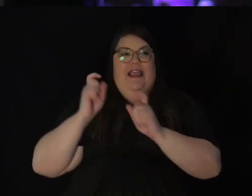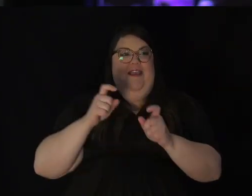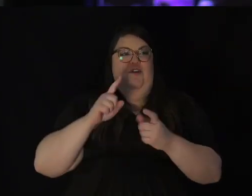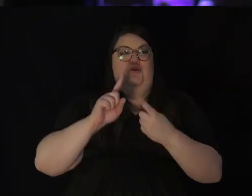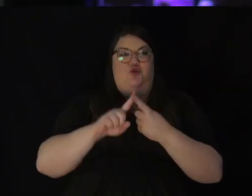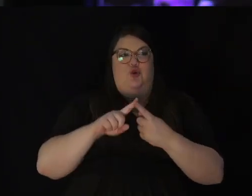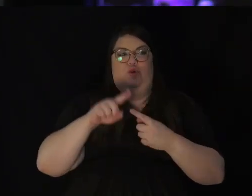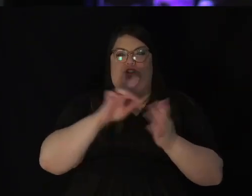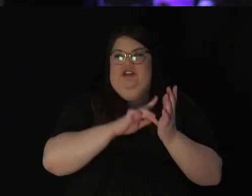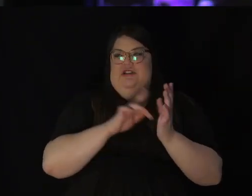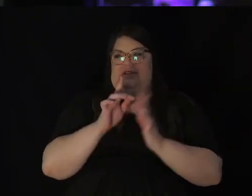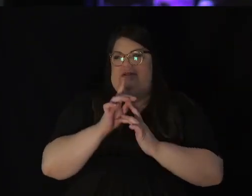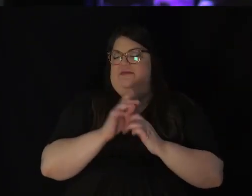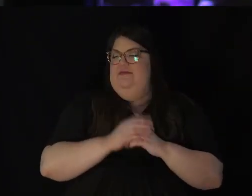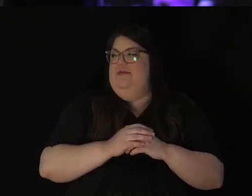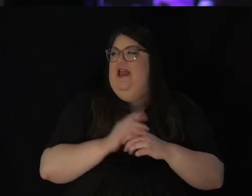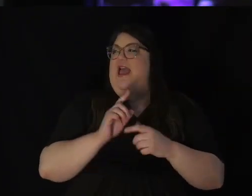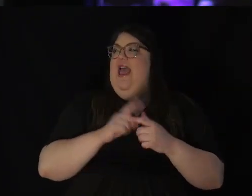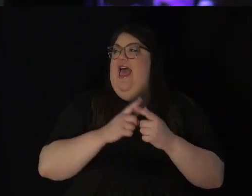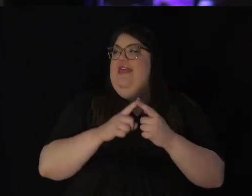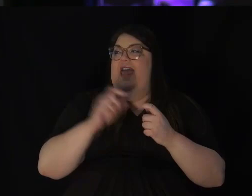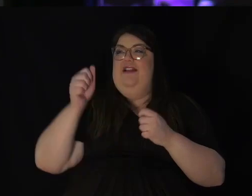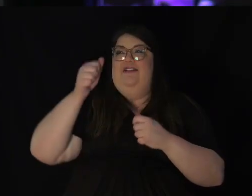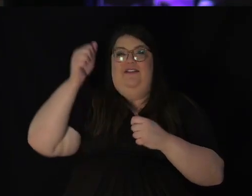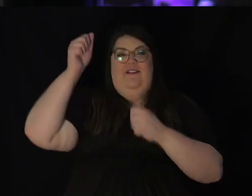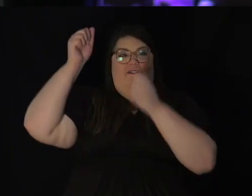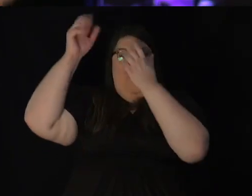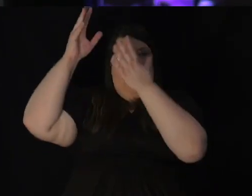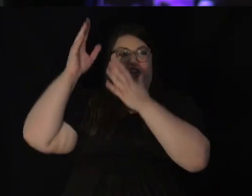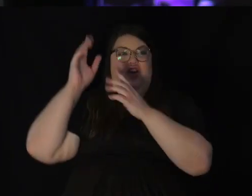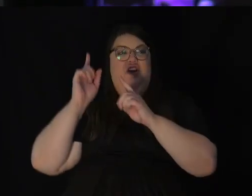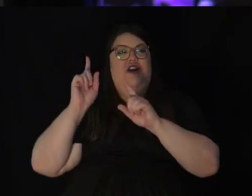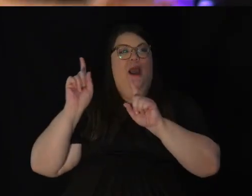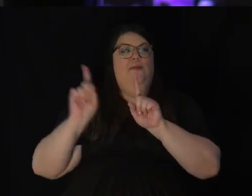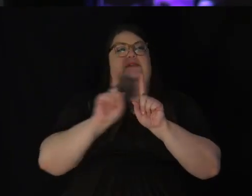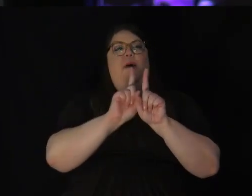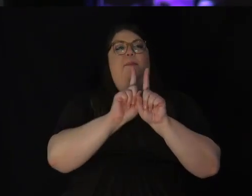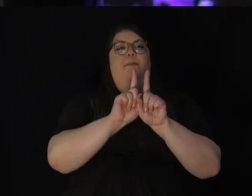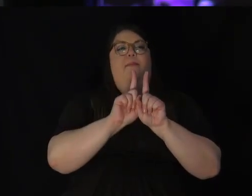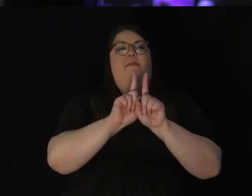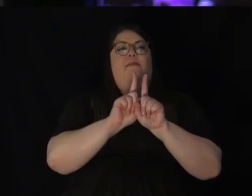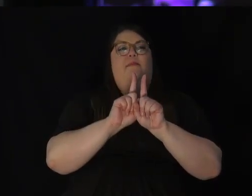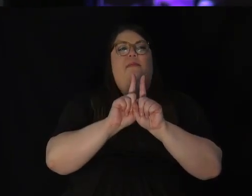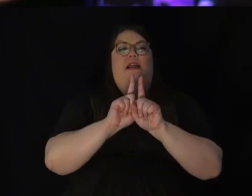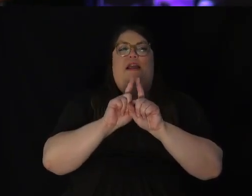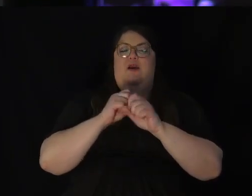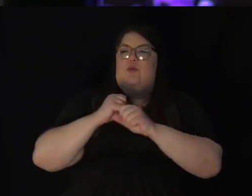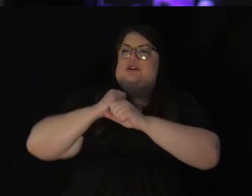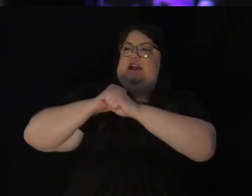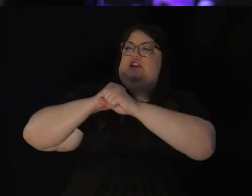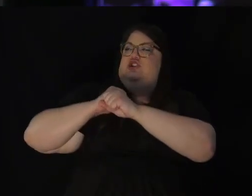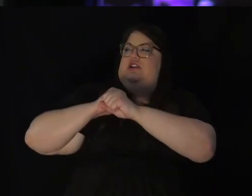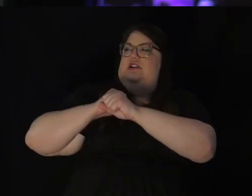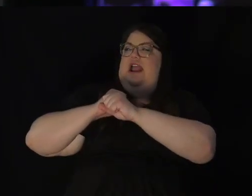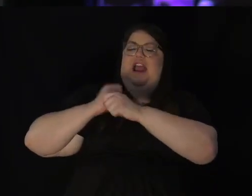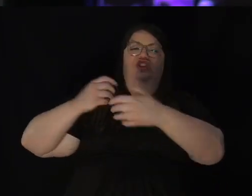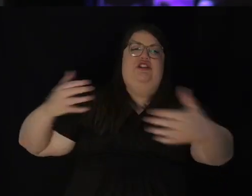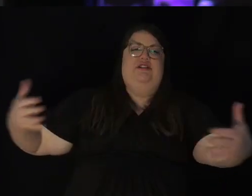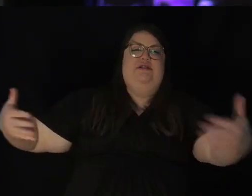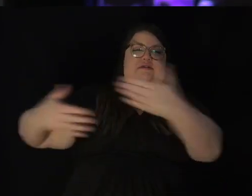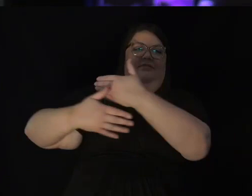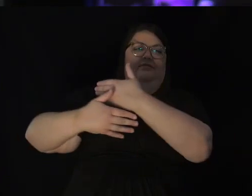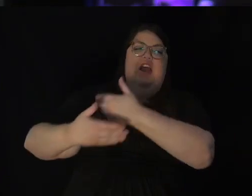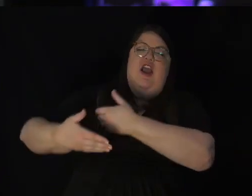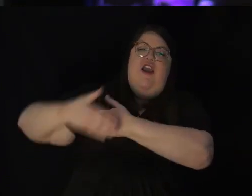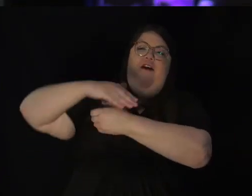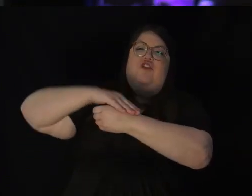him. And then the Father comes up in a parental protection, and he just covers you. He